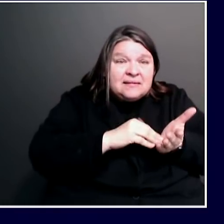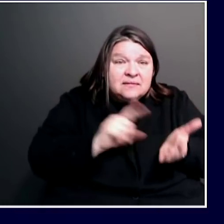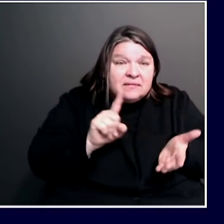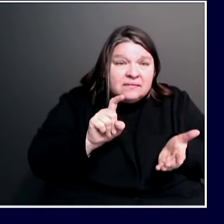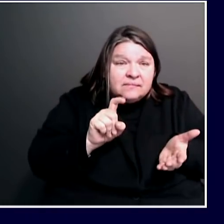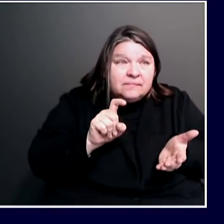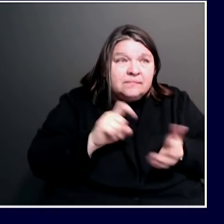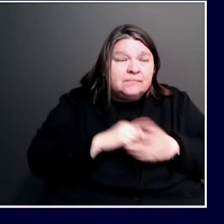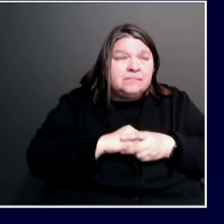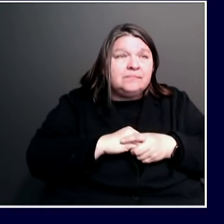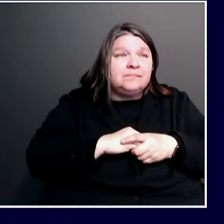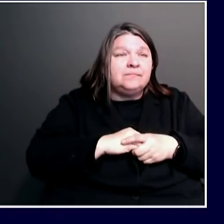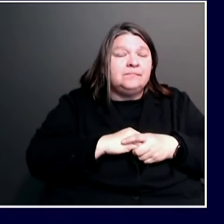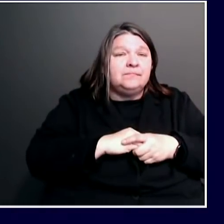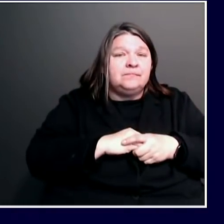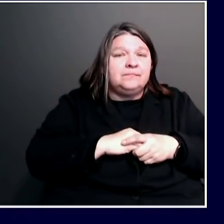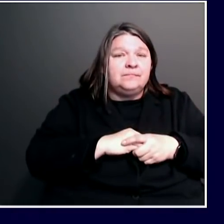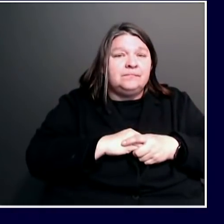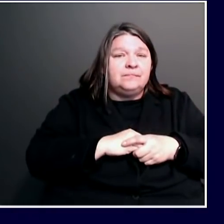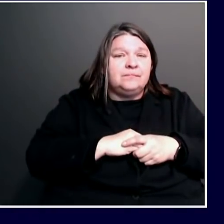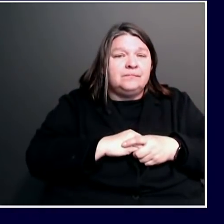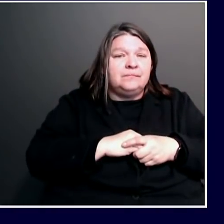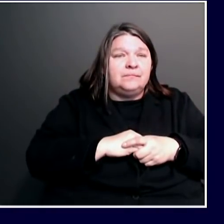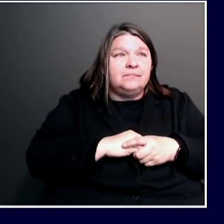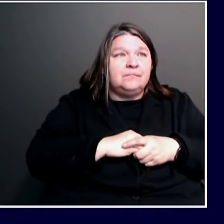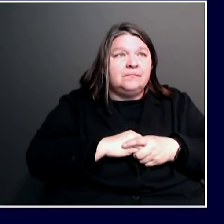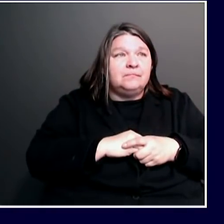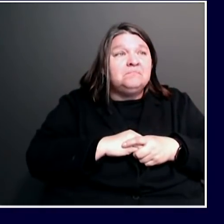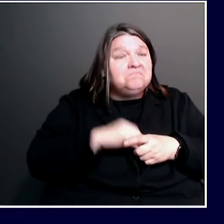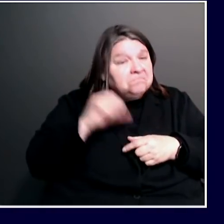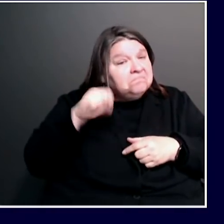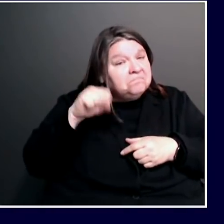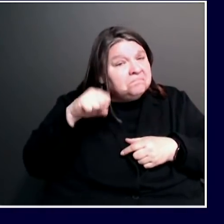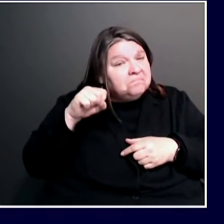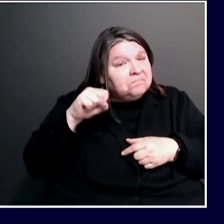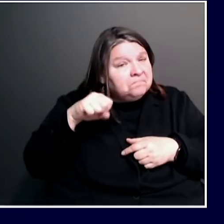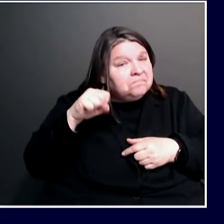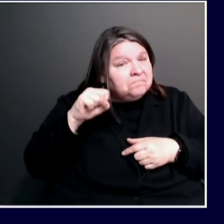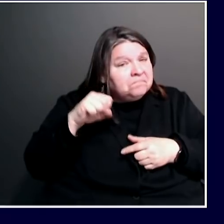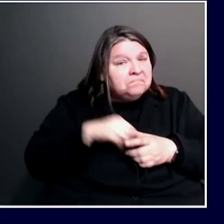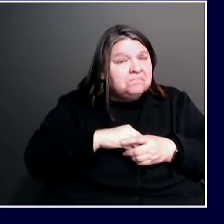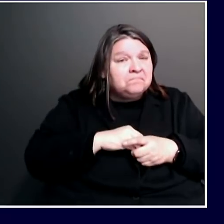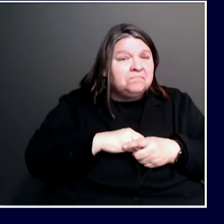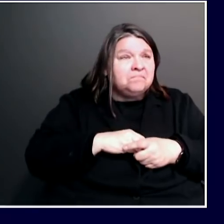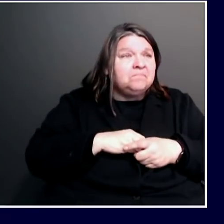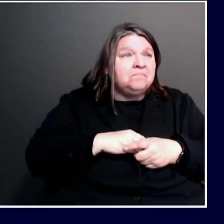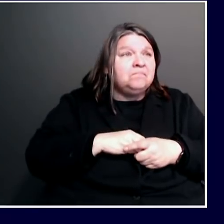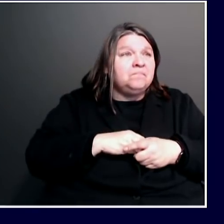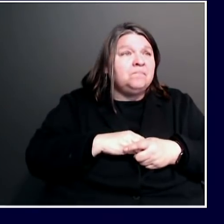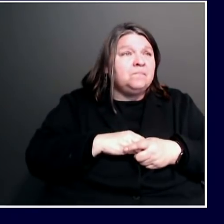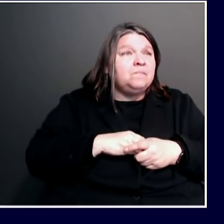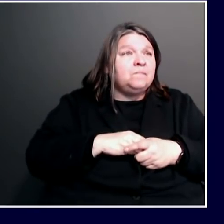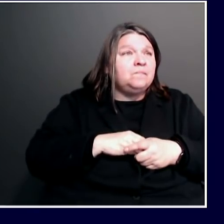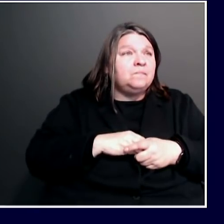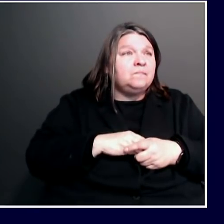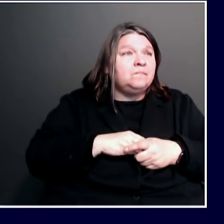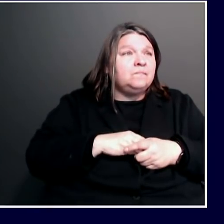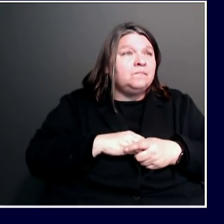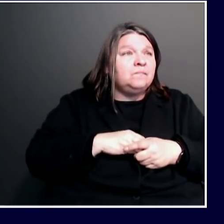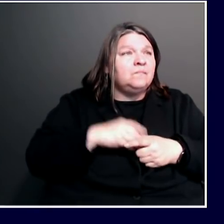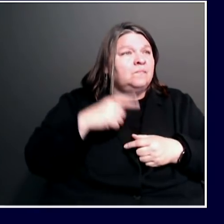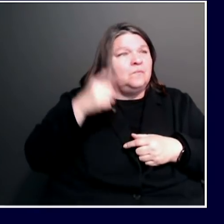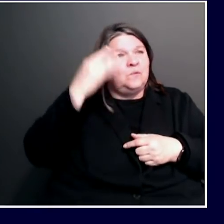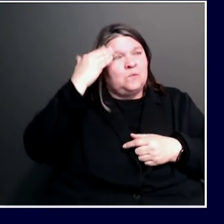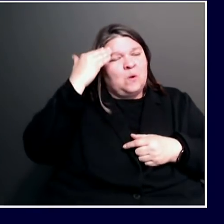is using contact tracing again? Yes. And I don't like to speculate, Patrick, but yep. This is